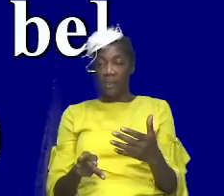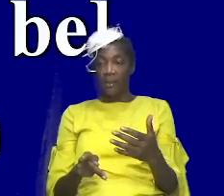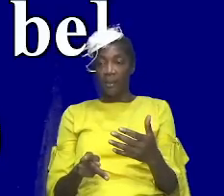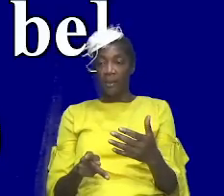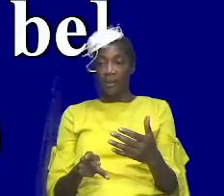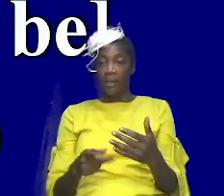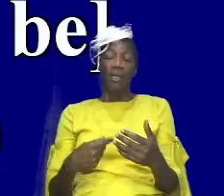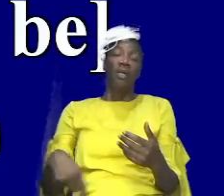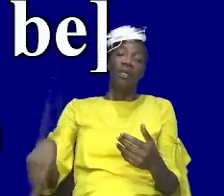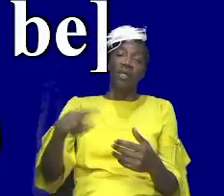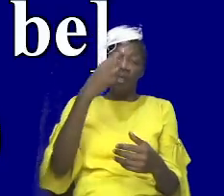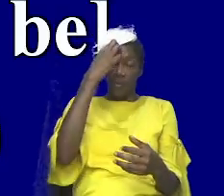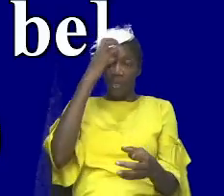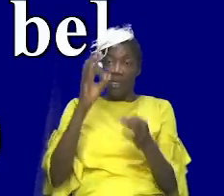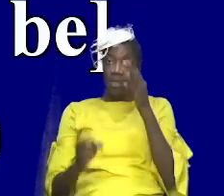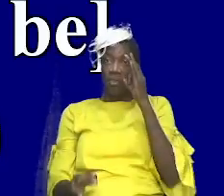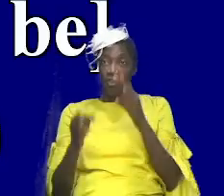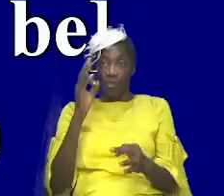going to be judged